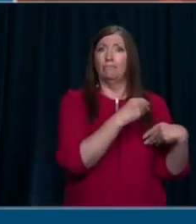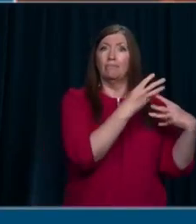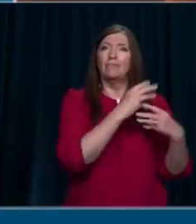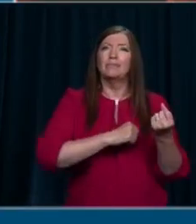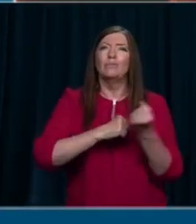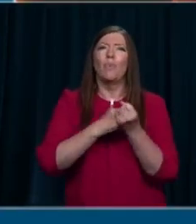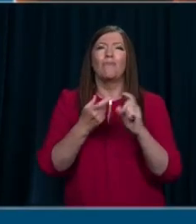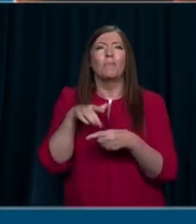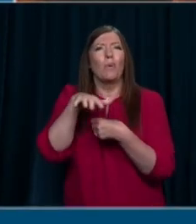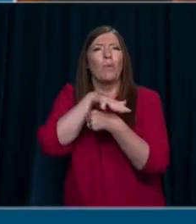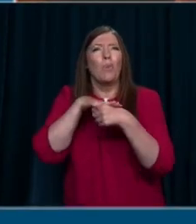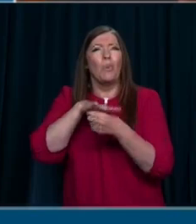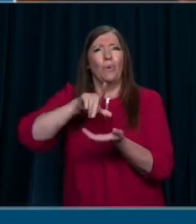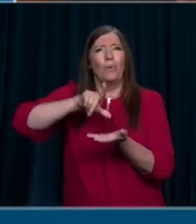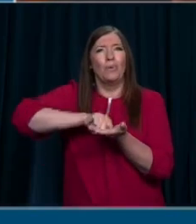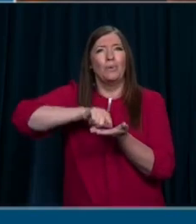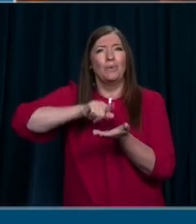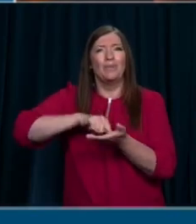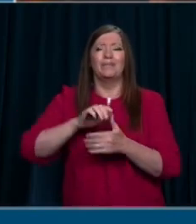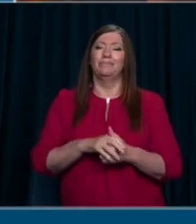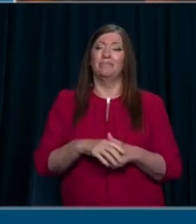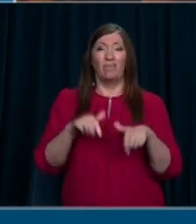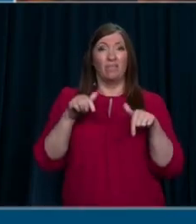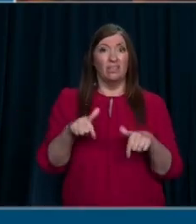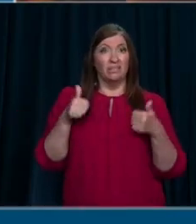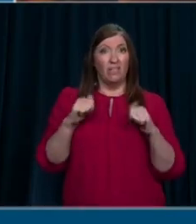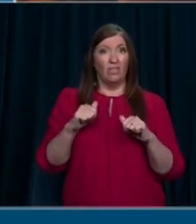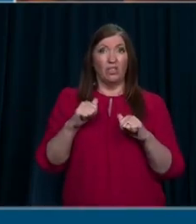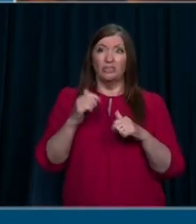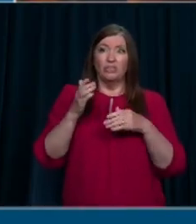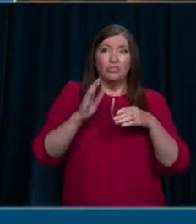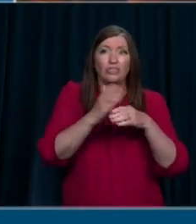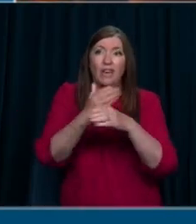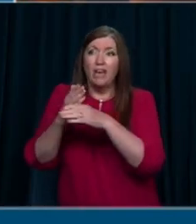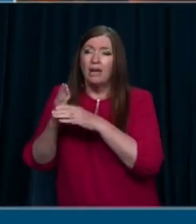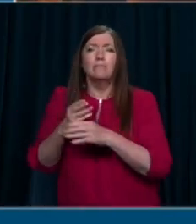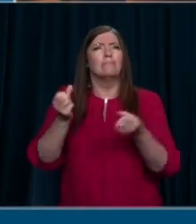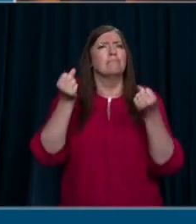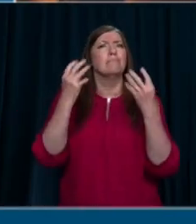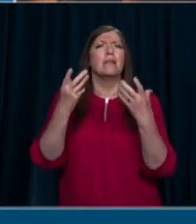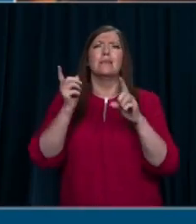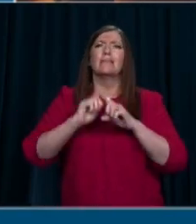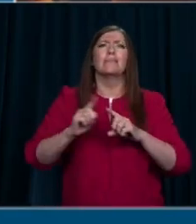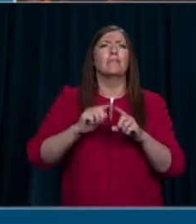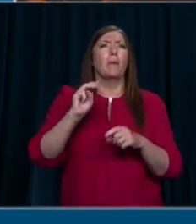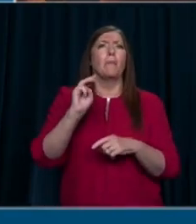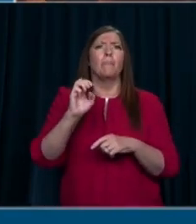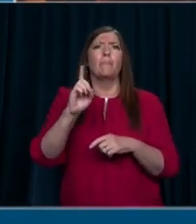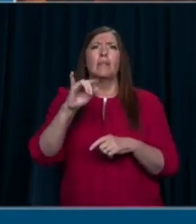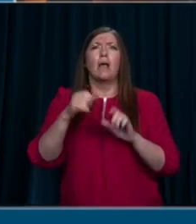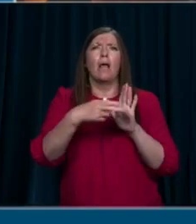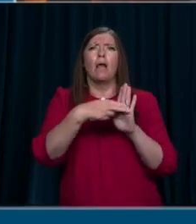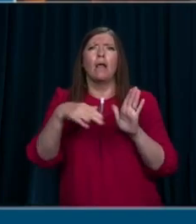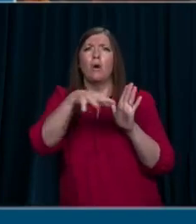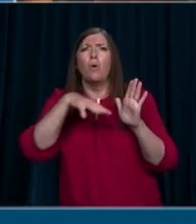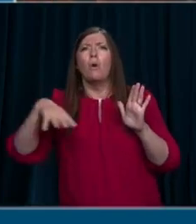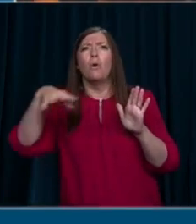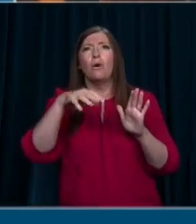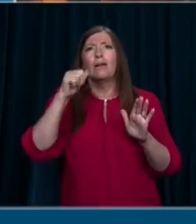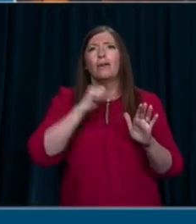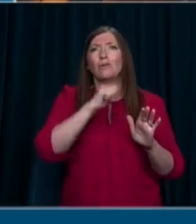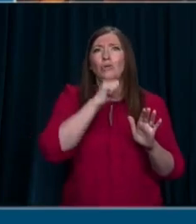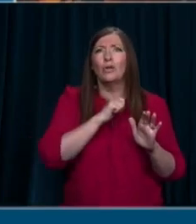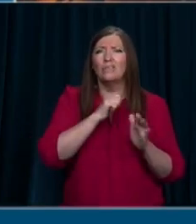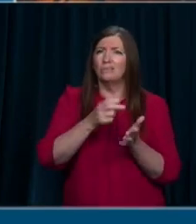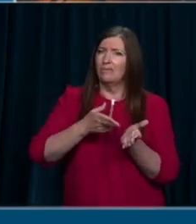local newspapers. It's a shared effort among hundreds of local media brands across Arizona.